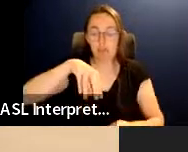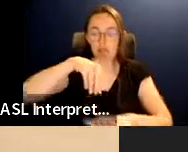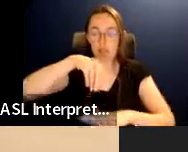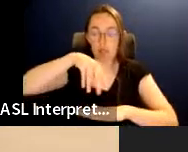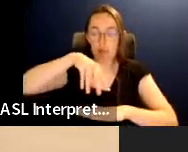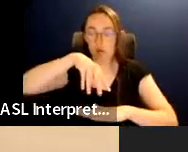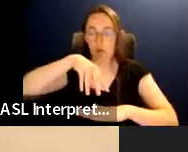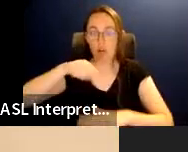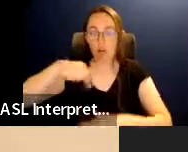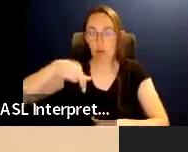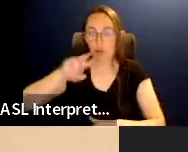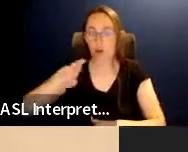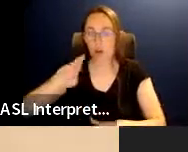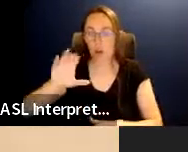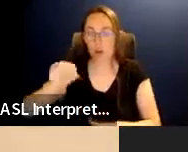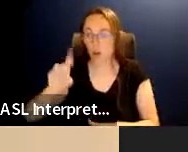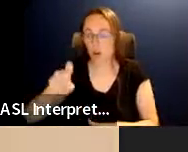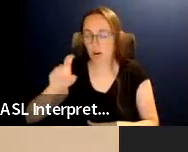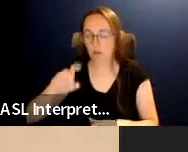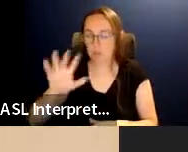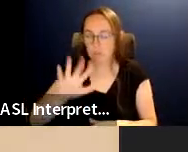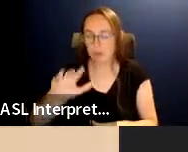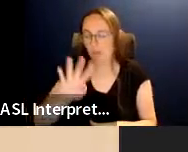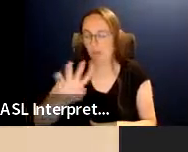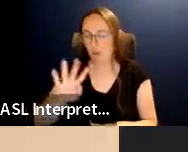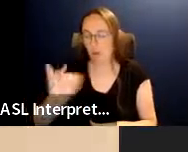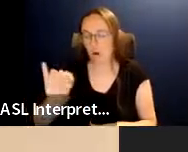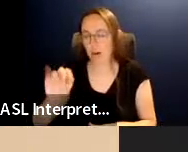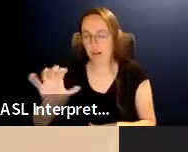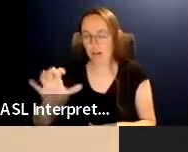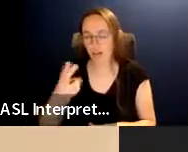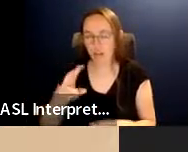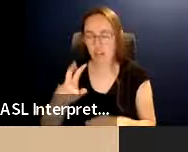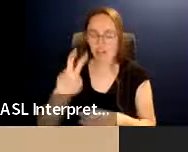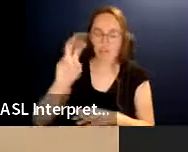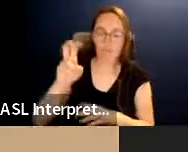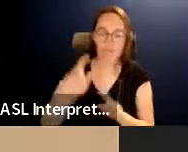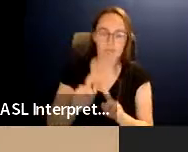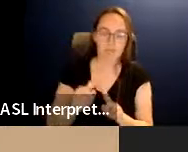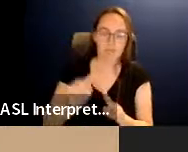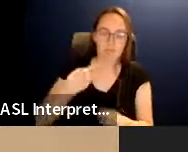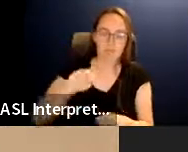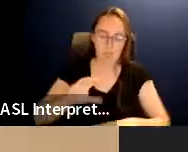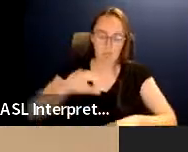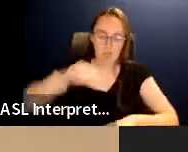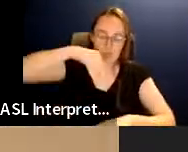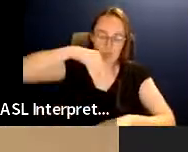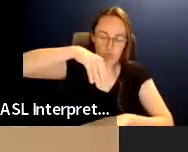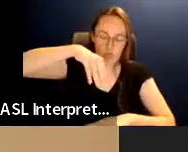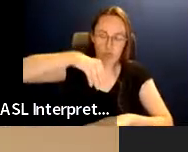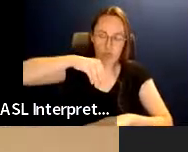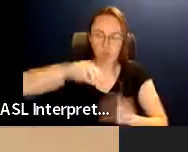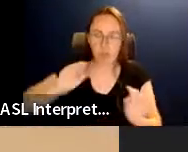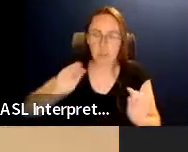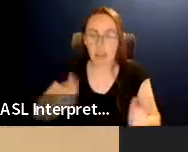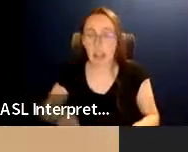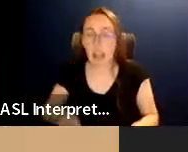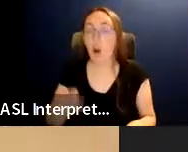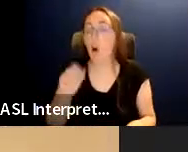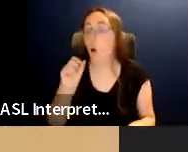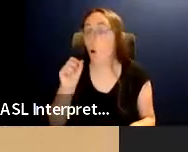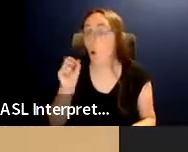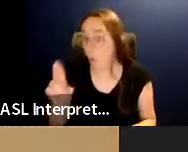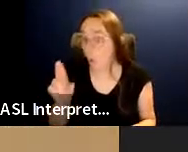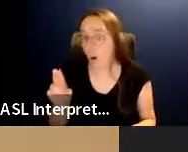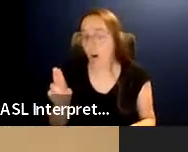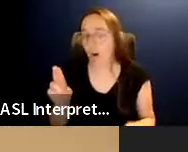QR codes because you need to be about 4 inches away. But that's not all, because I can also turn it into a